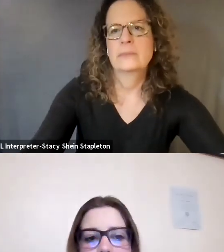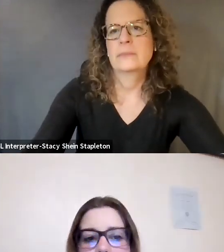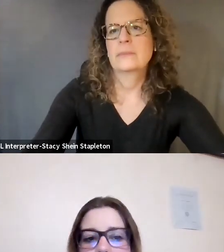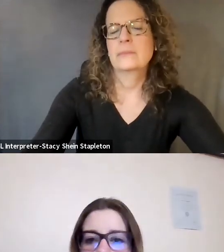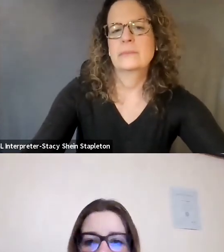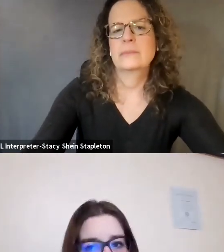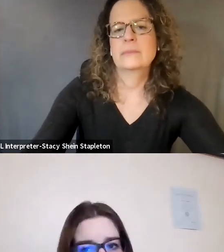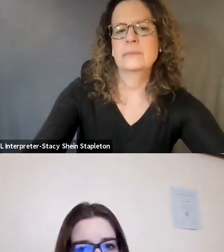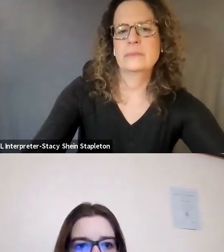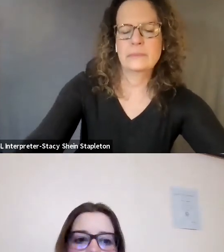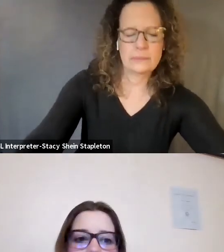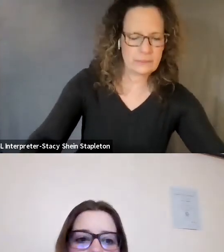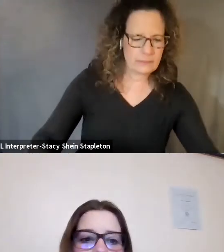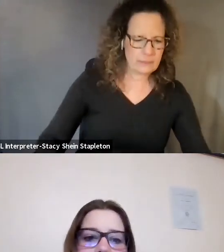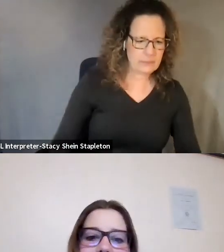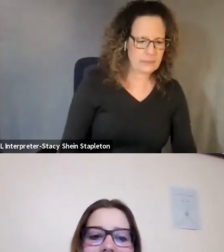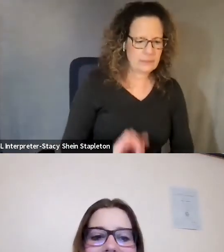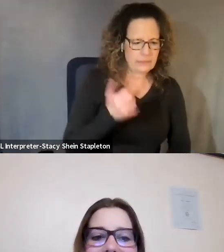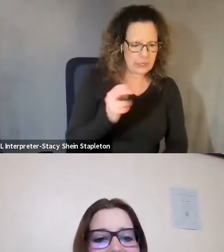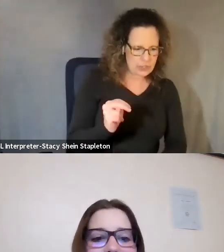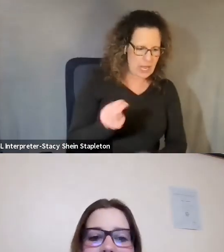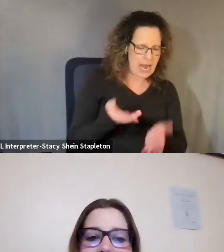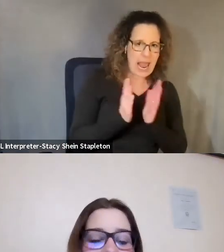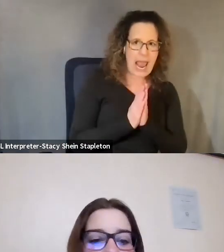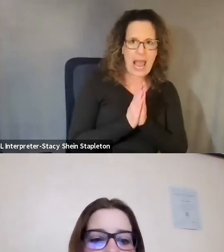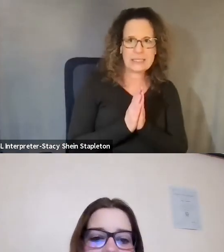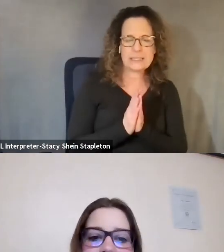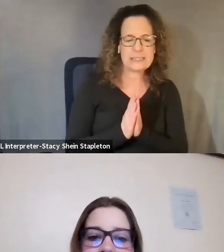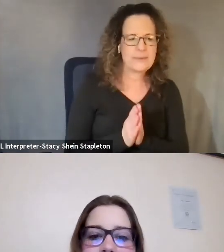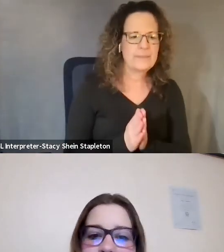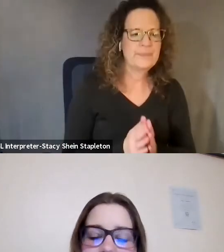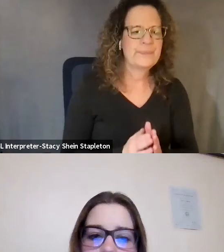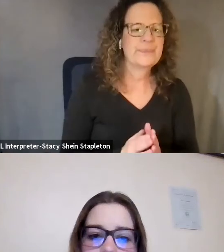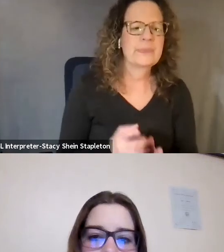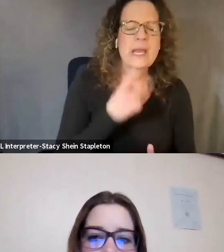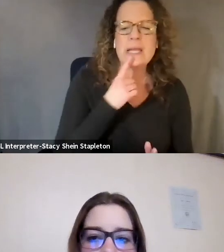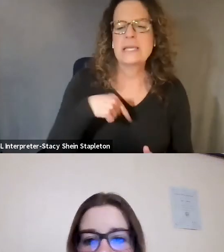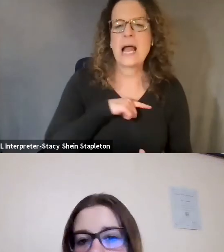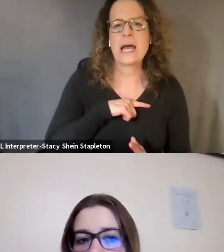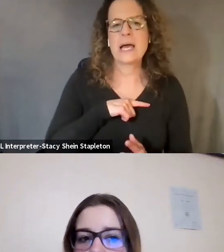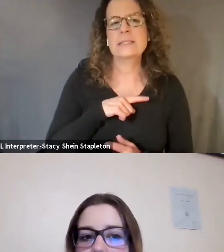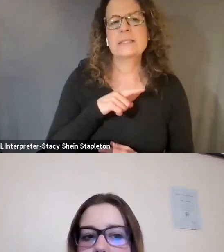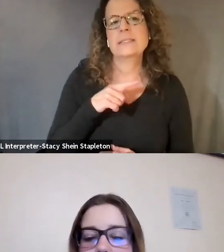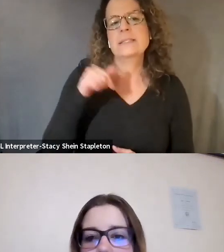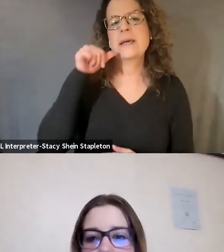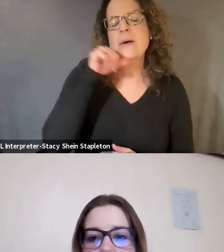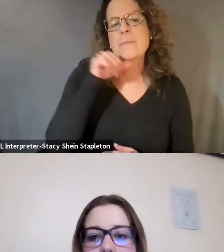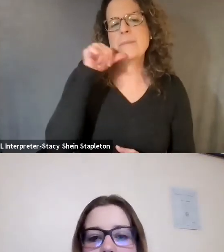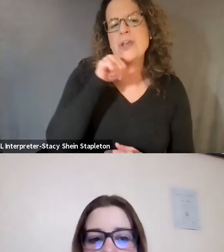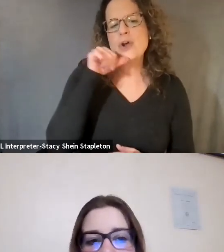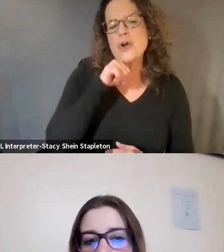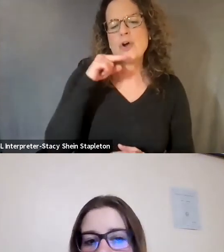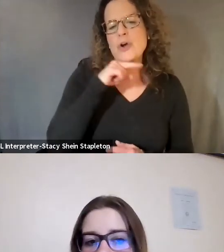Awesome. So John asks, Cam, can you tell us how the beer companies are becoming more sustainable by